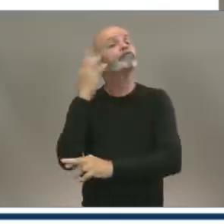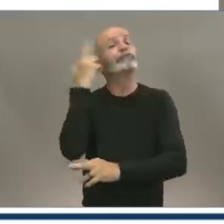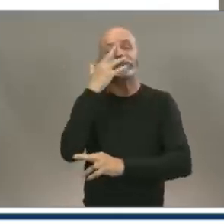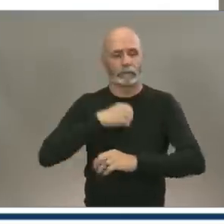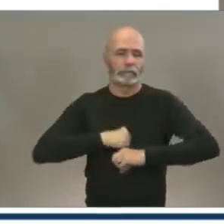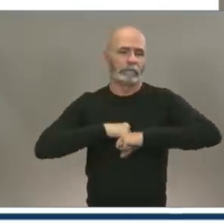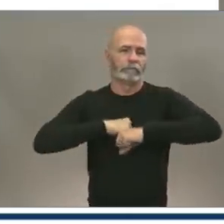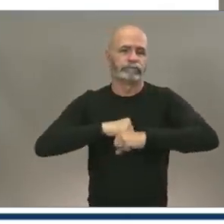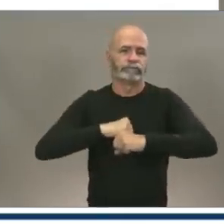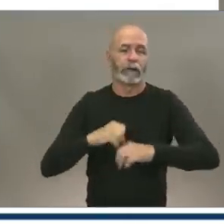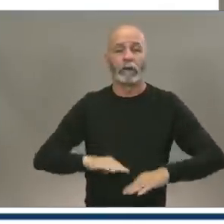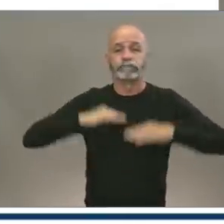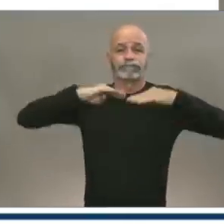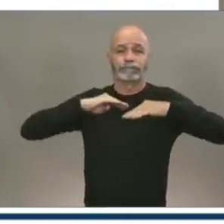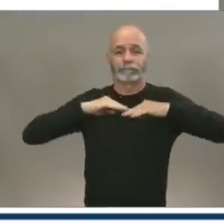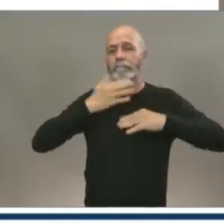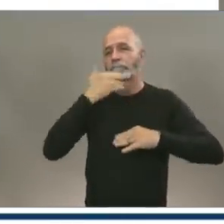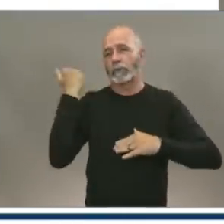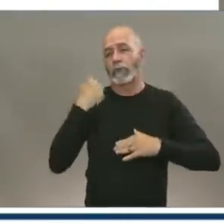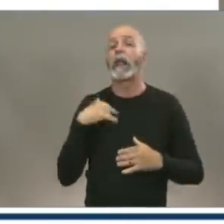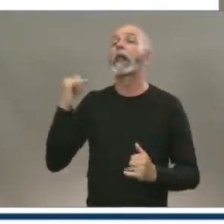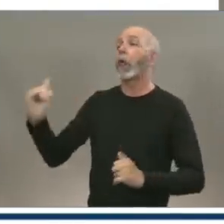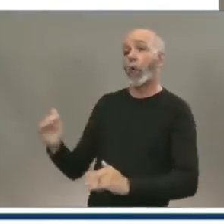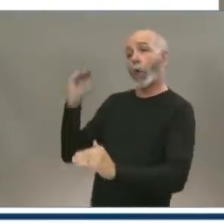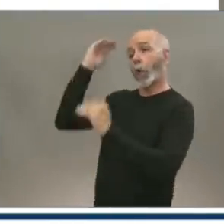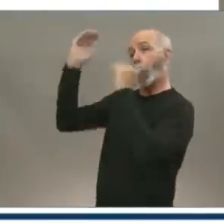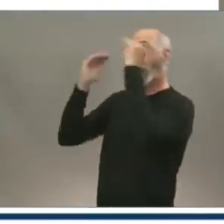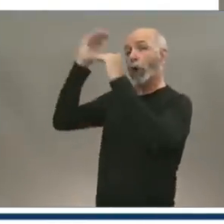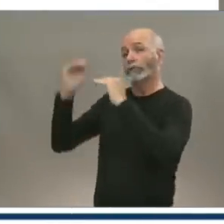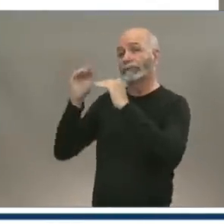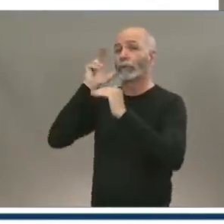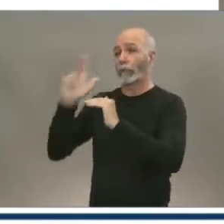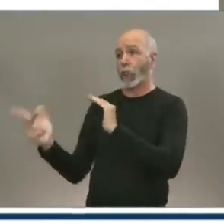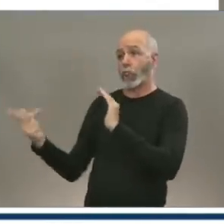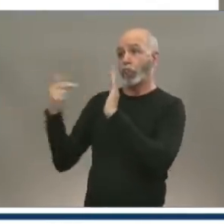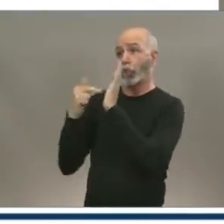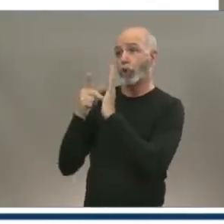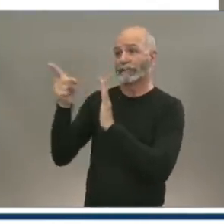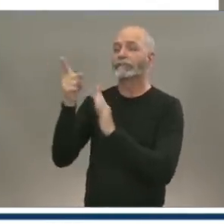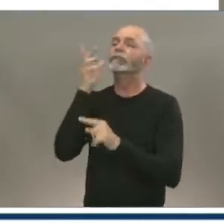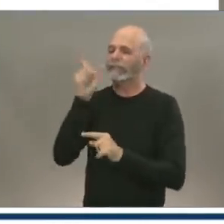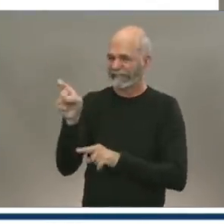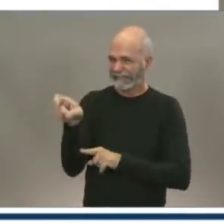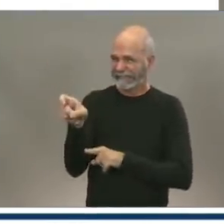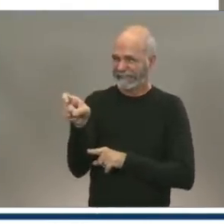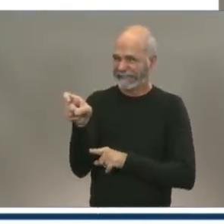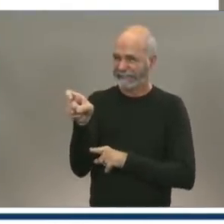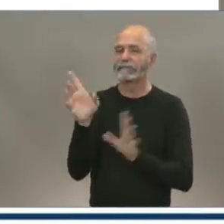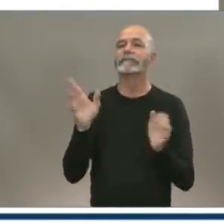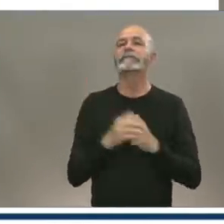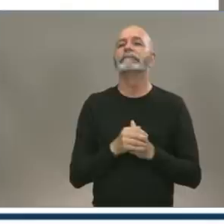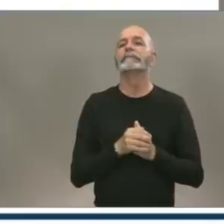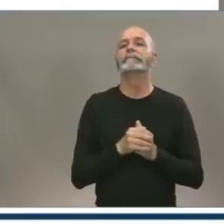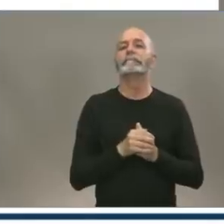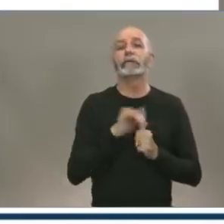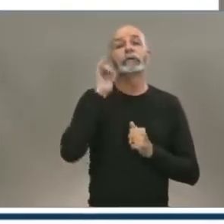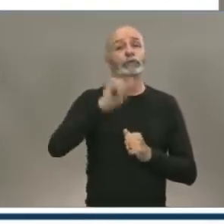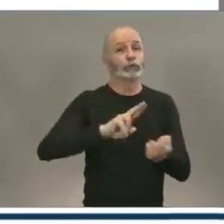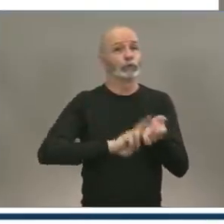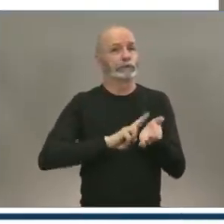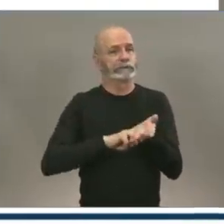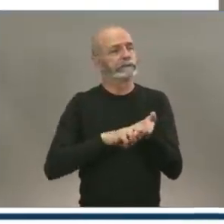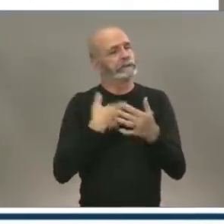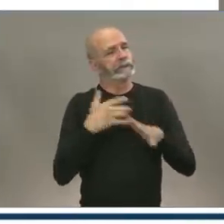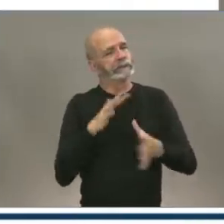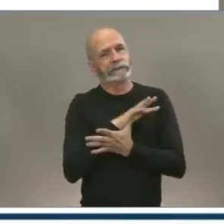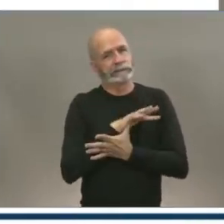or boost waning immunity. The impact on the East Coast Lodge long-term care home has been significant, but